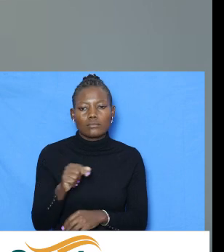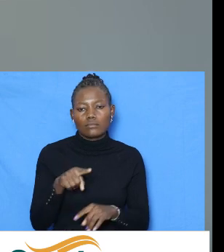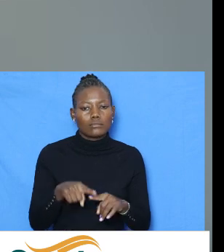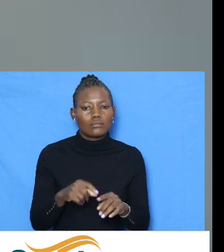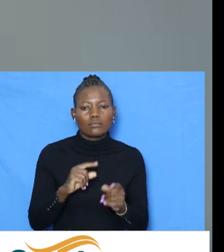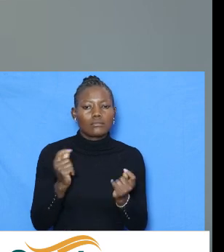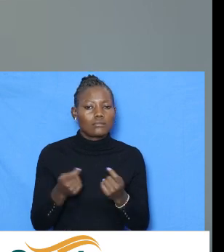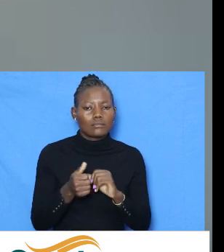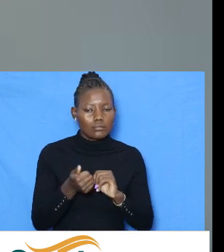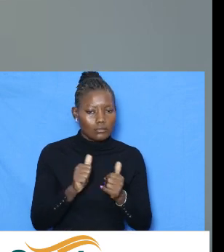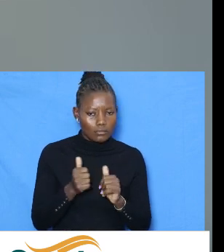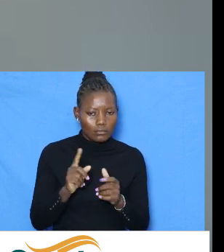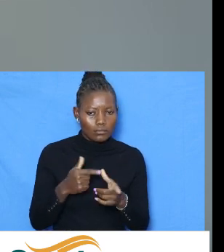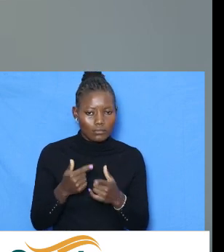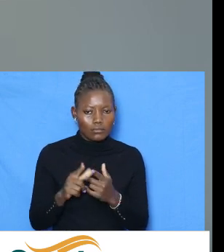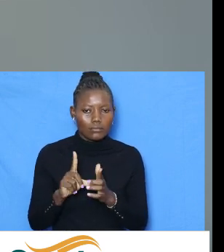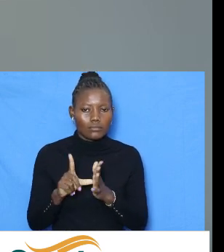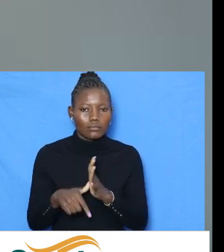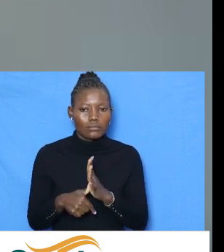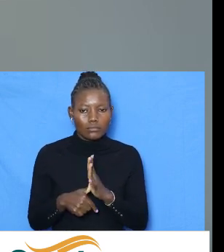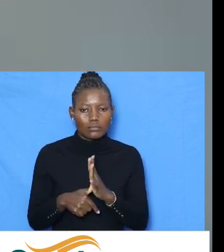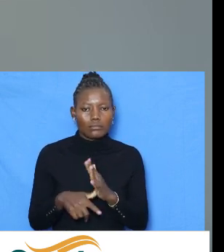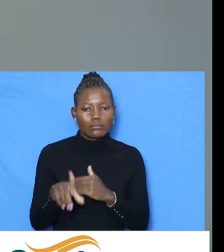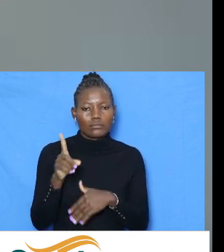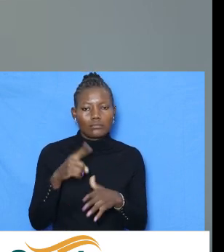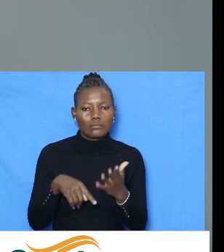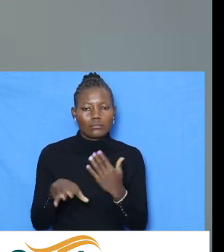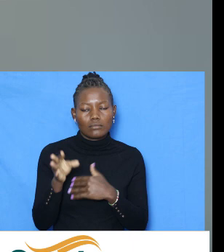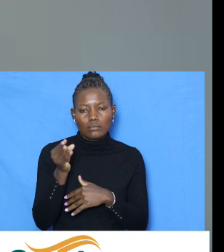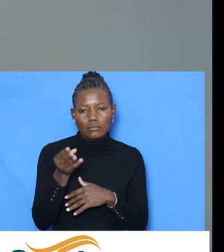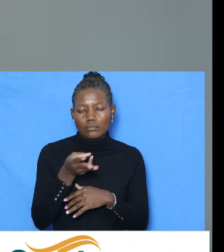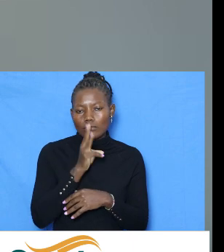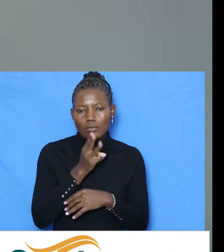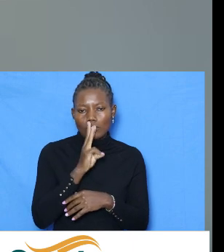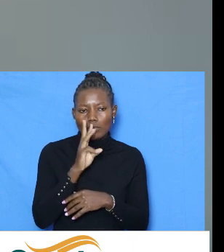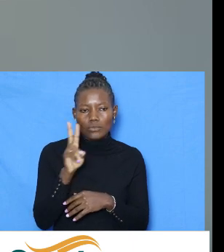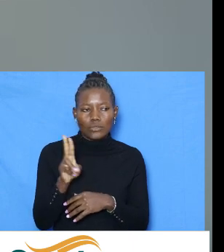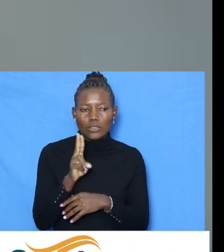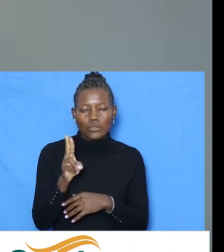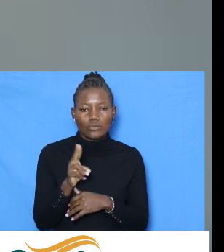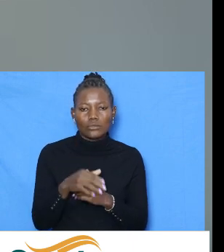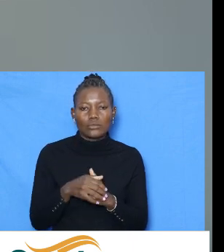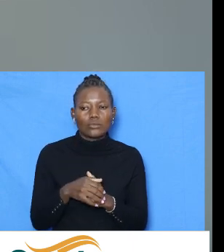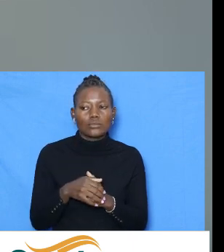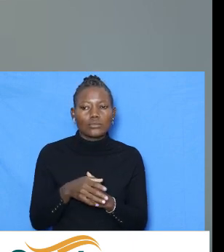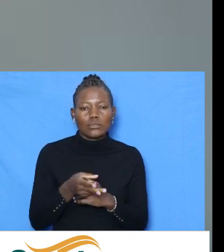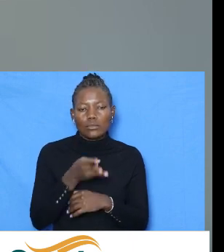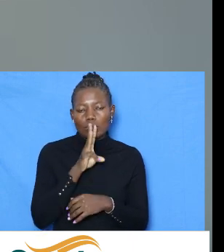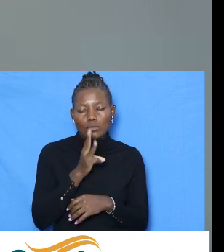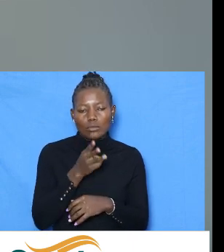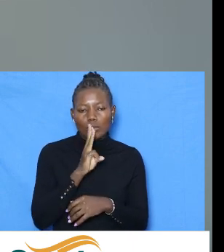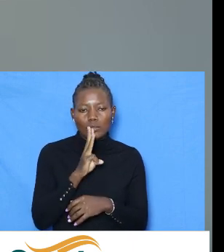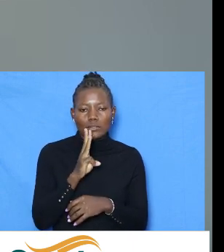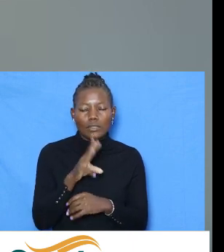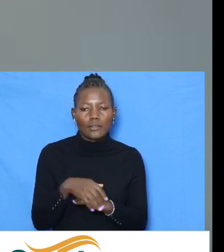sport. And then again, water intake, hydration. I know we didn't talk about hydration. So with hydration,